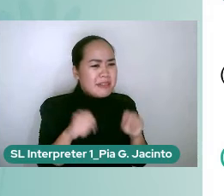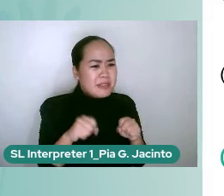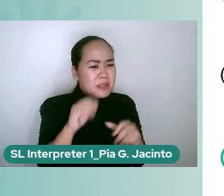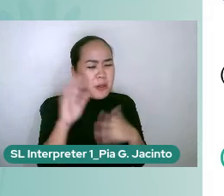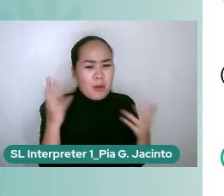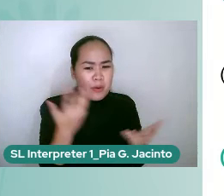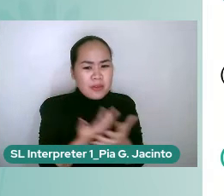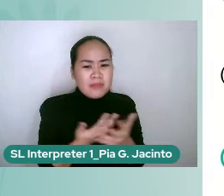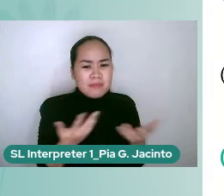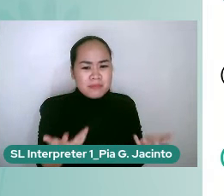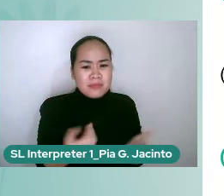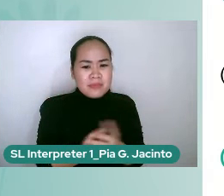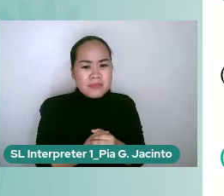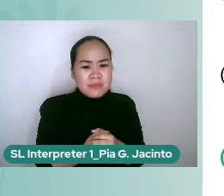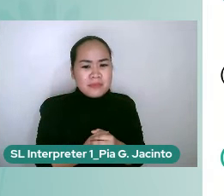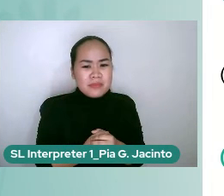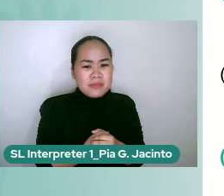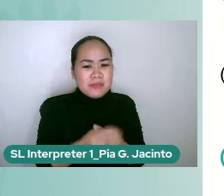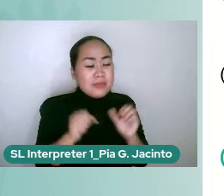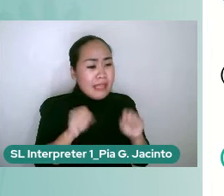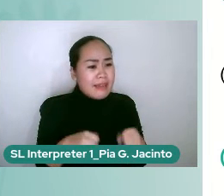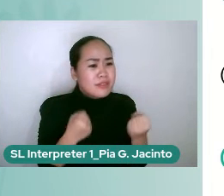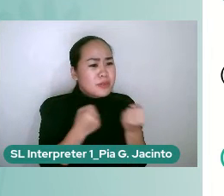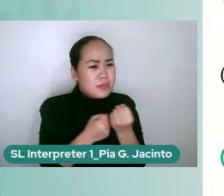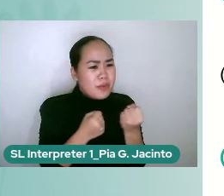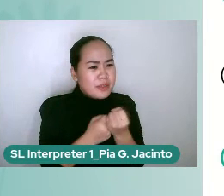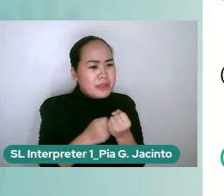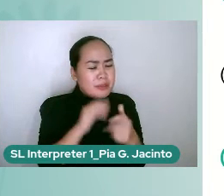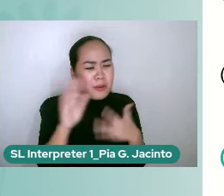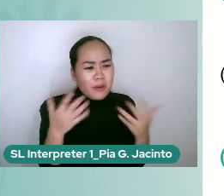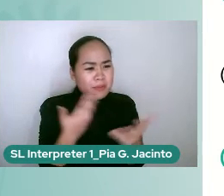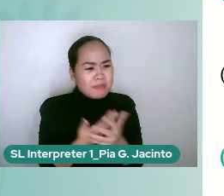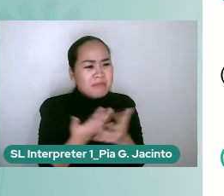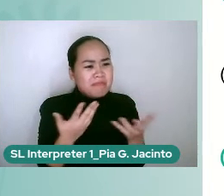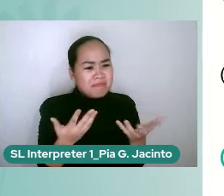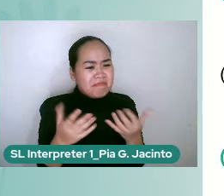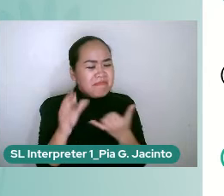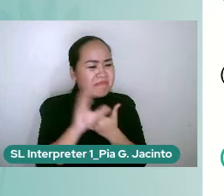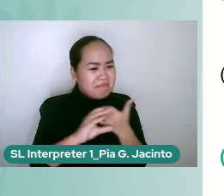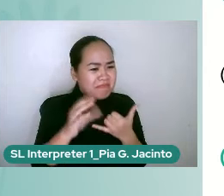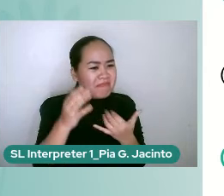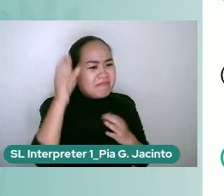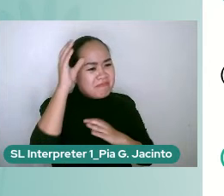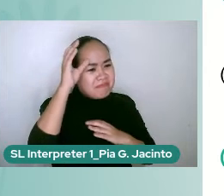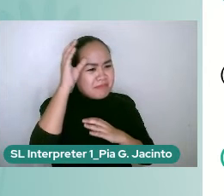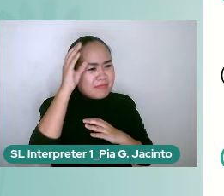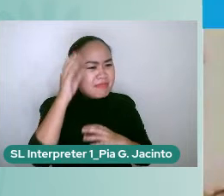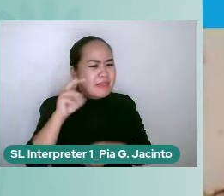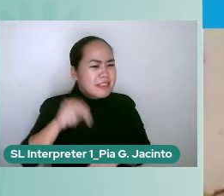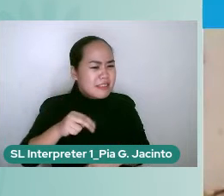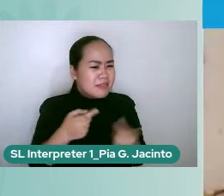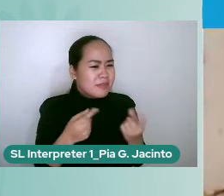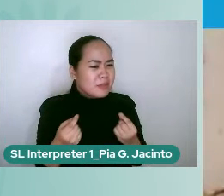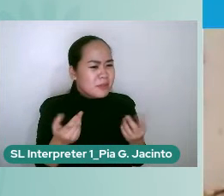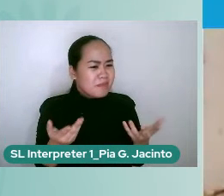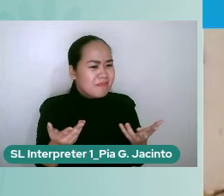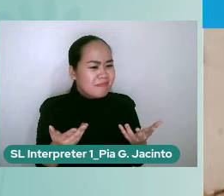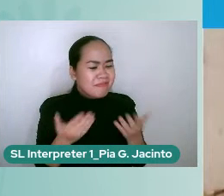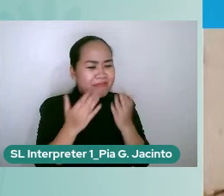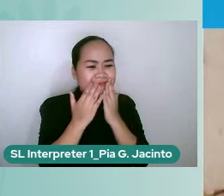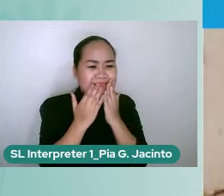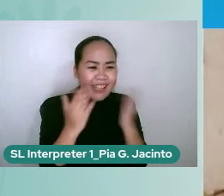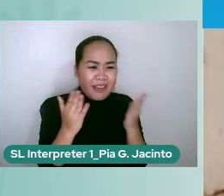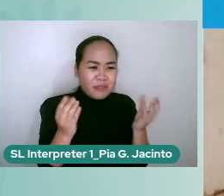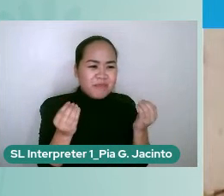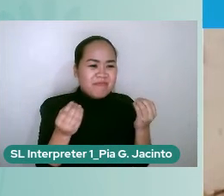again, we have supported the elimination of cervical cancer as a public health problem, and we will do so together. Thank you again for the